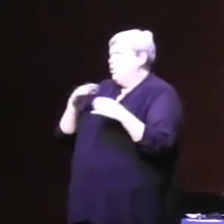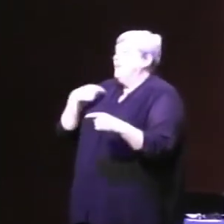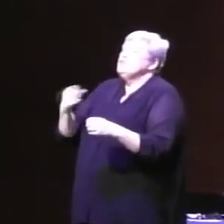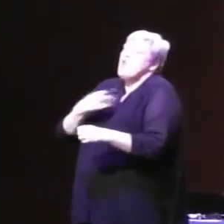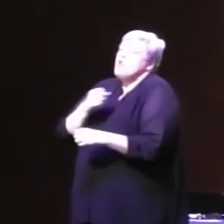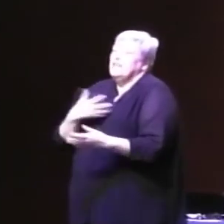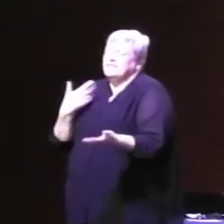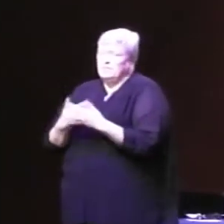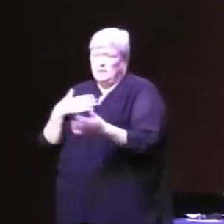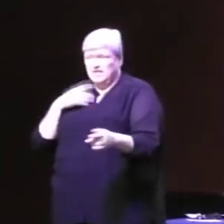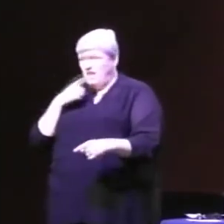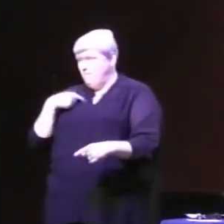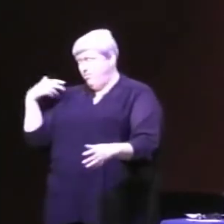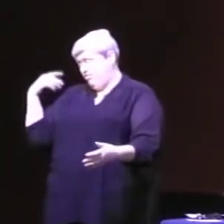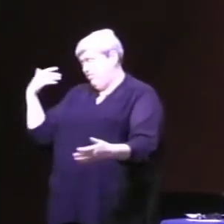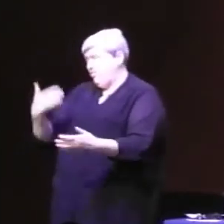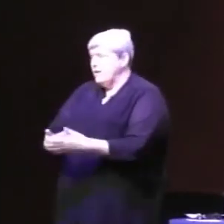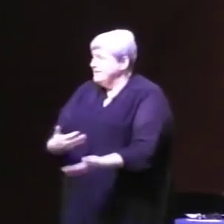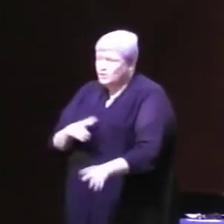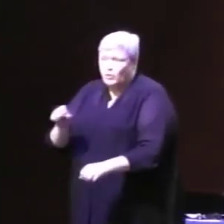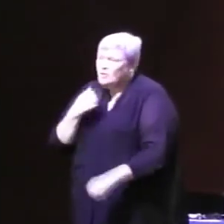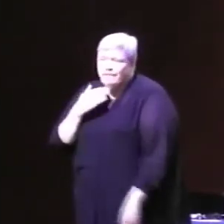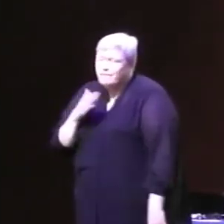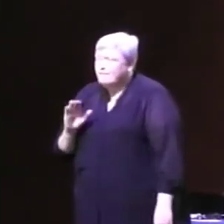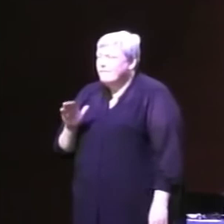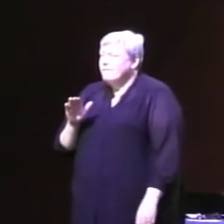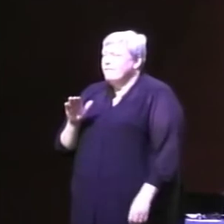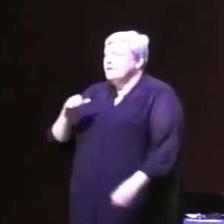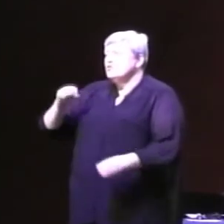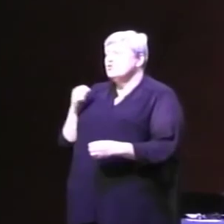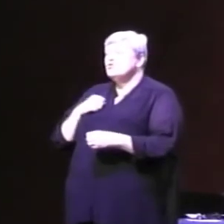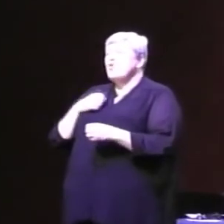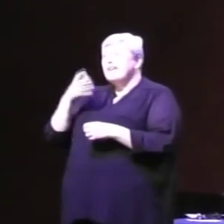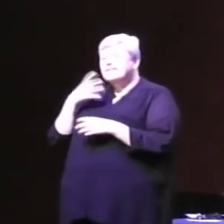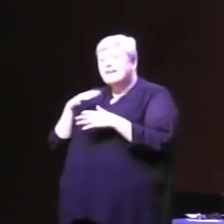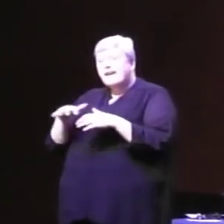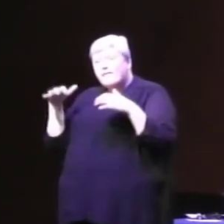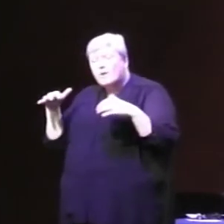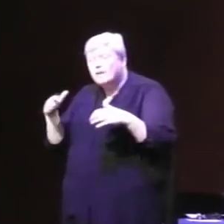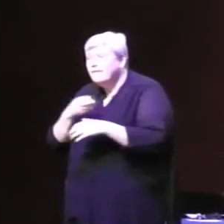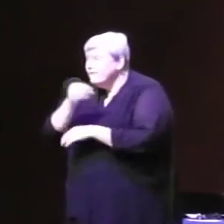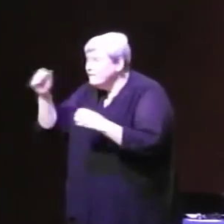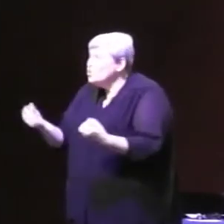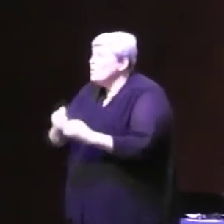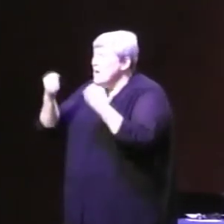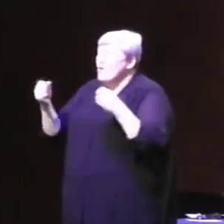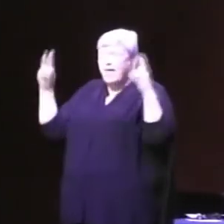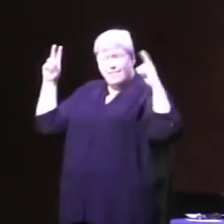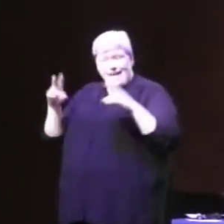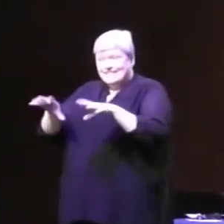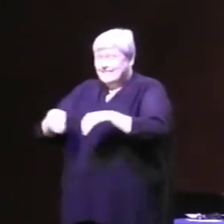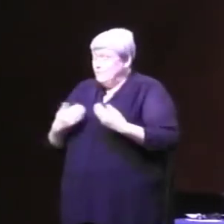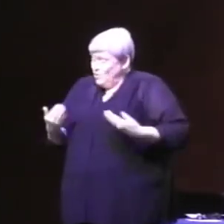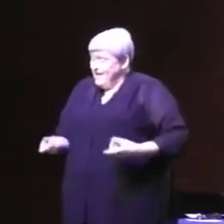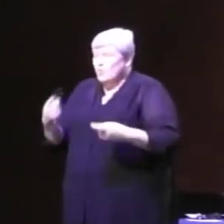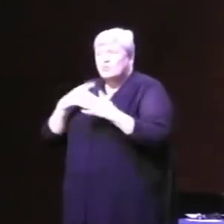have held to for long enough. That was never good enough when the Scottish Government had few powers to tackle austerity. It's even less acceptable now that the